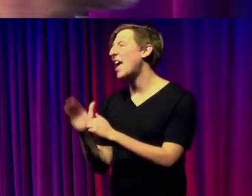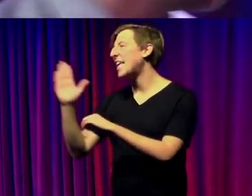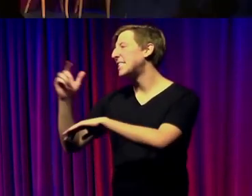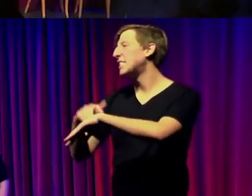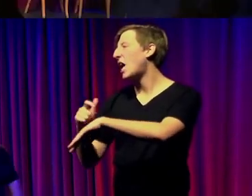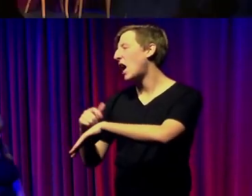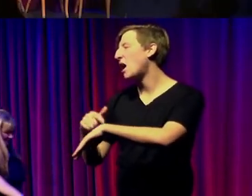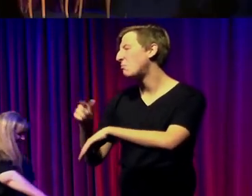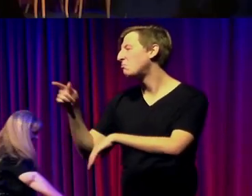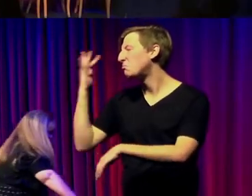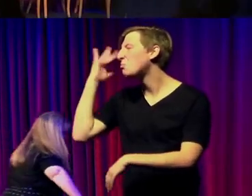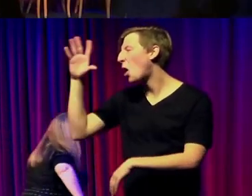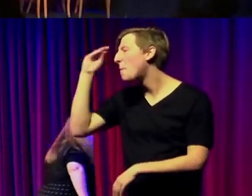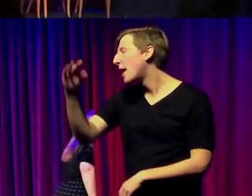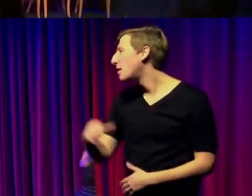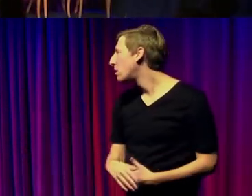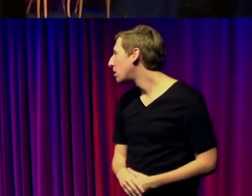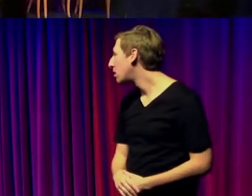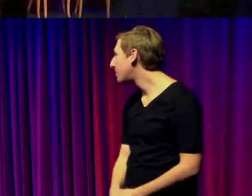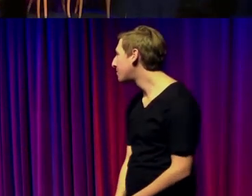All right, cool. Gandhi!